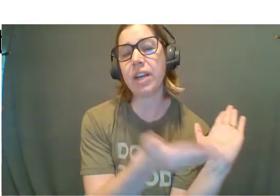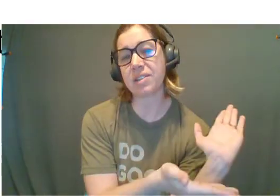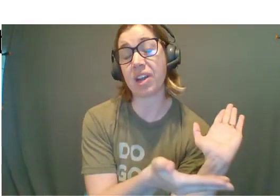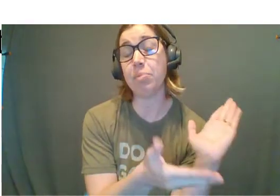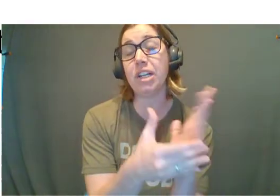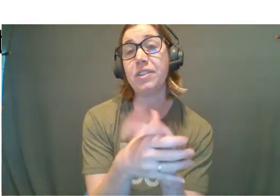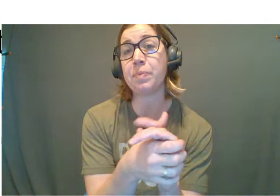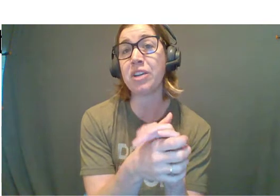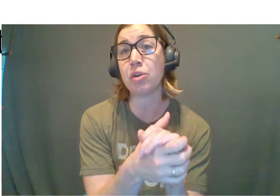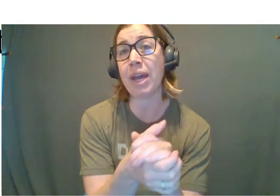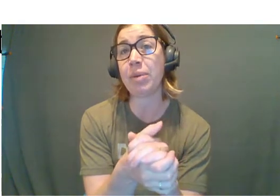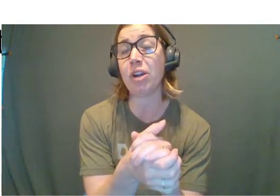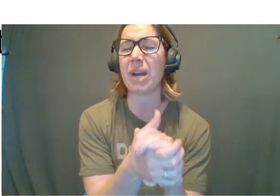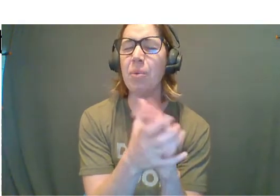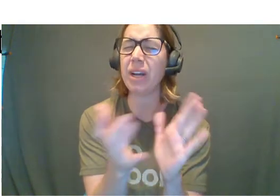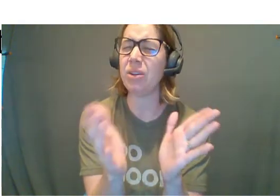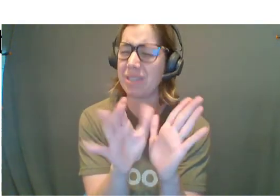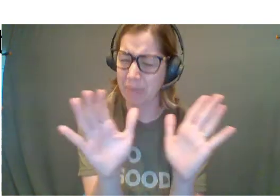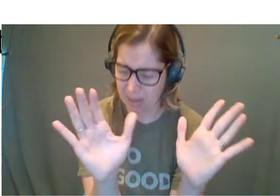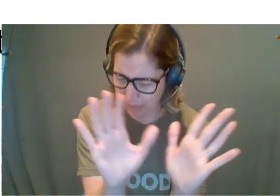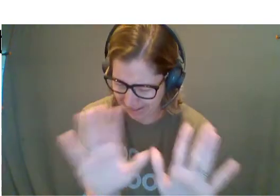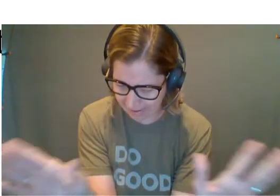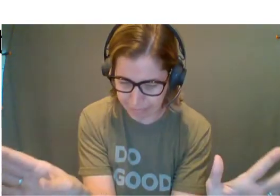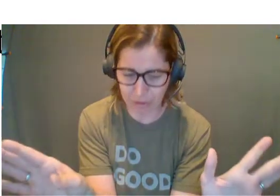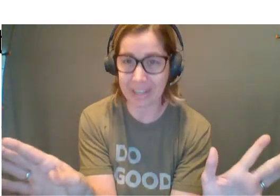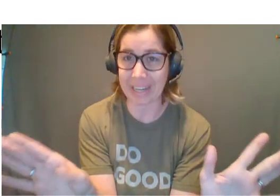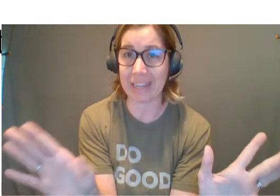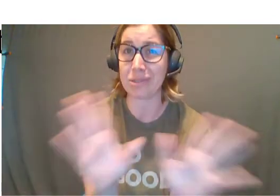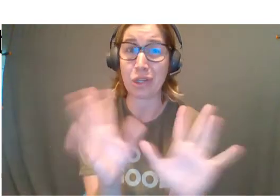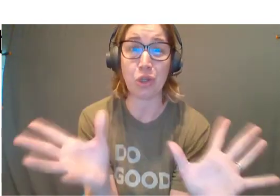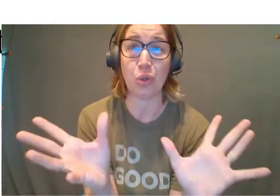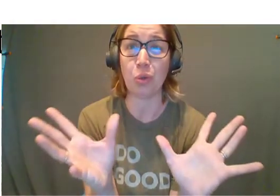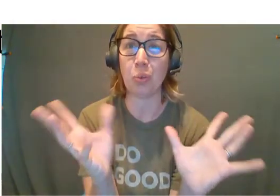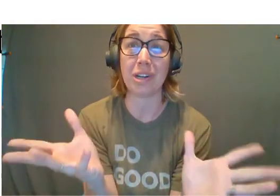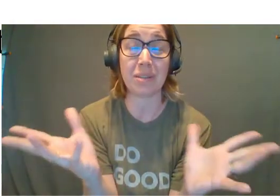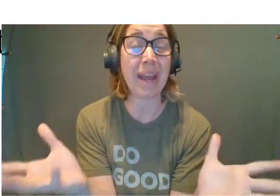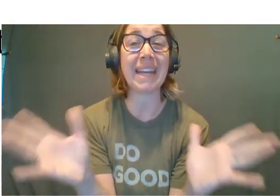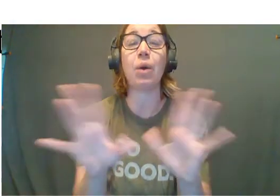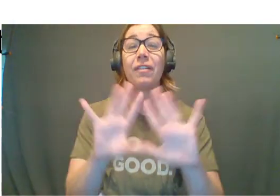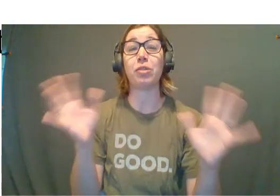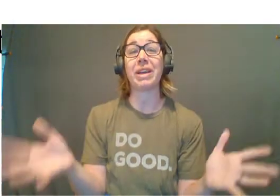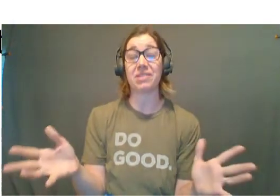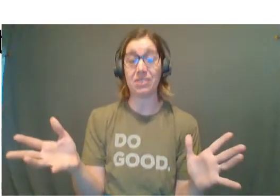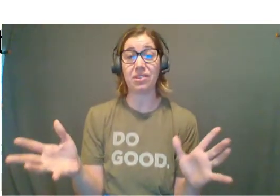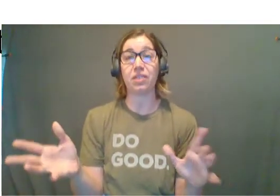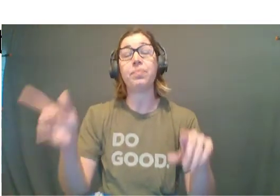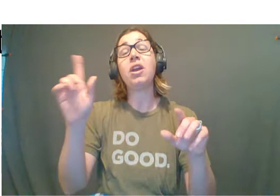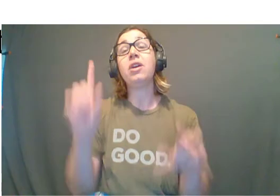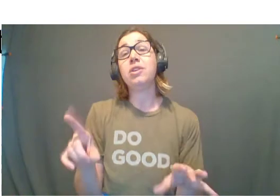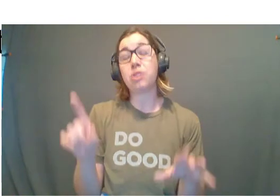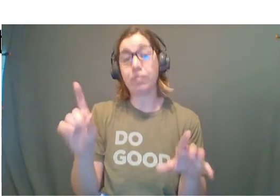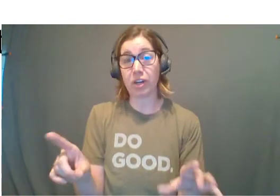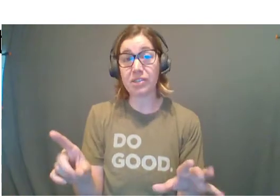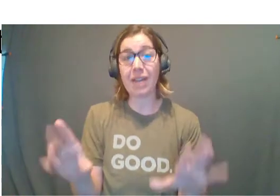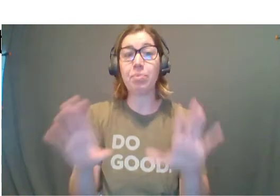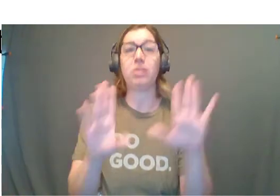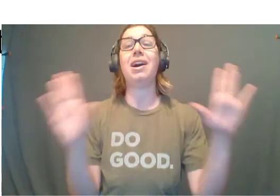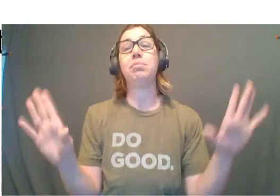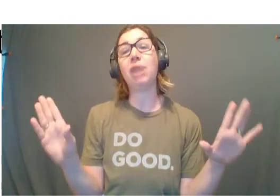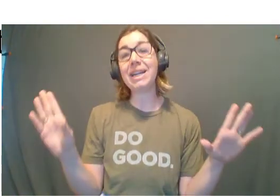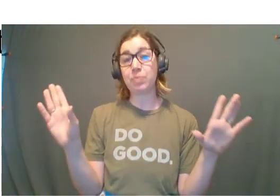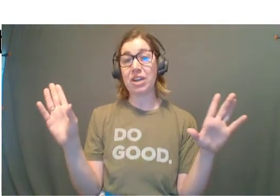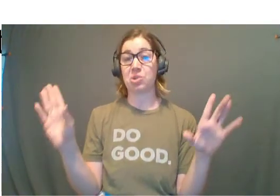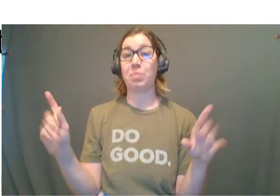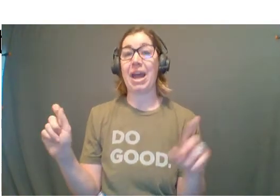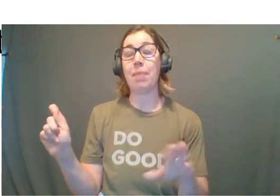I have an example of a spatial map here, but I want you to make whatever it is you want to make, however it makes sense to you. So for example,